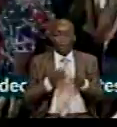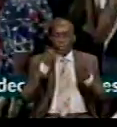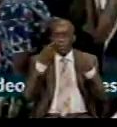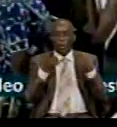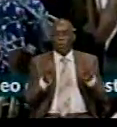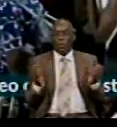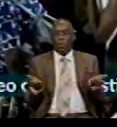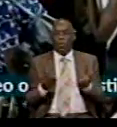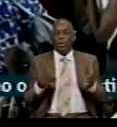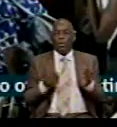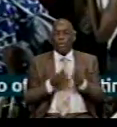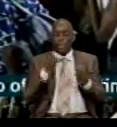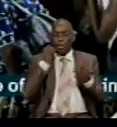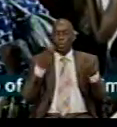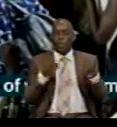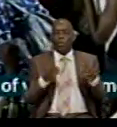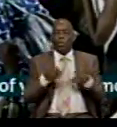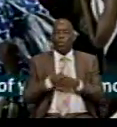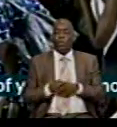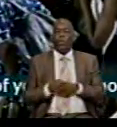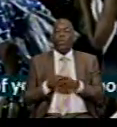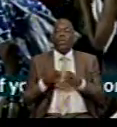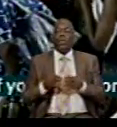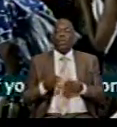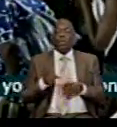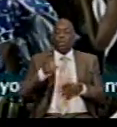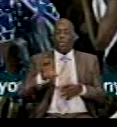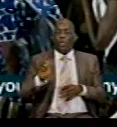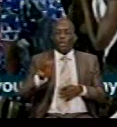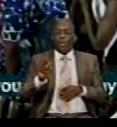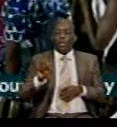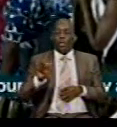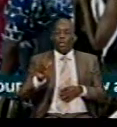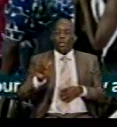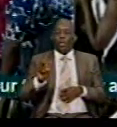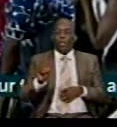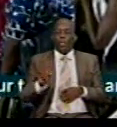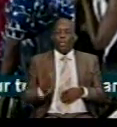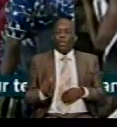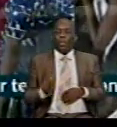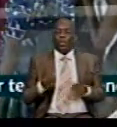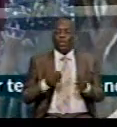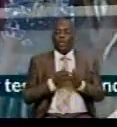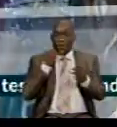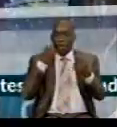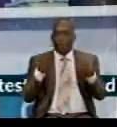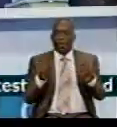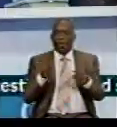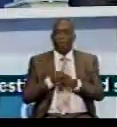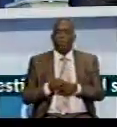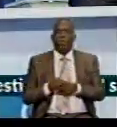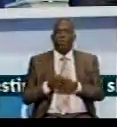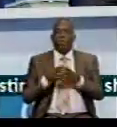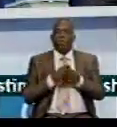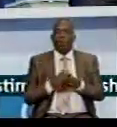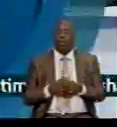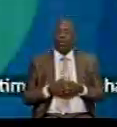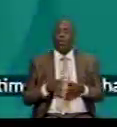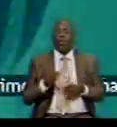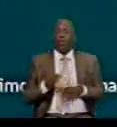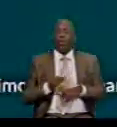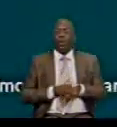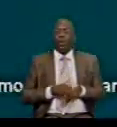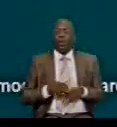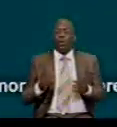par ici, ça se produit aussi au Canada, en Amérique, en Belgique et partout. Online. En ligne. We bring you